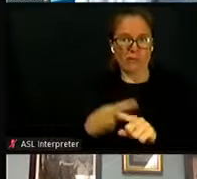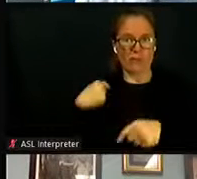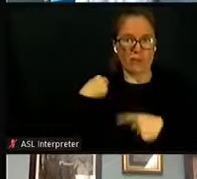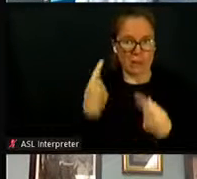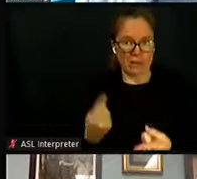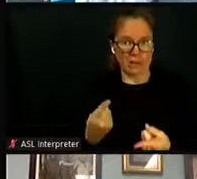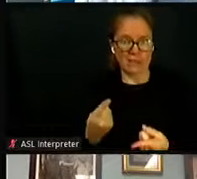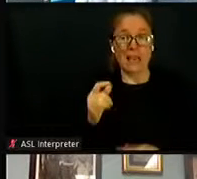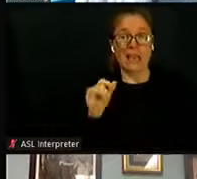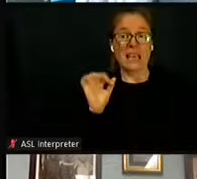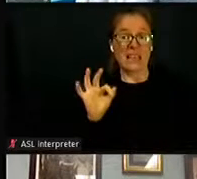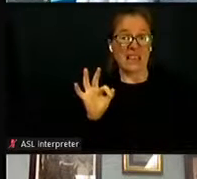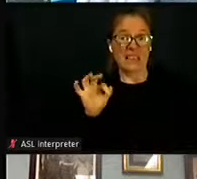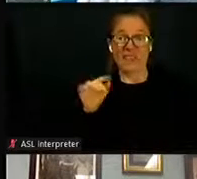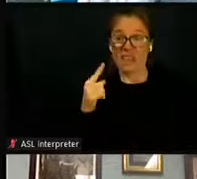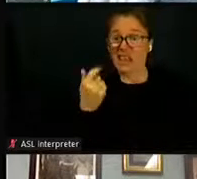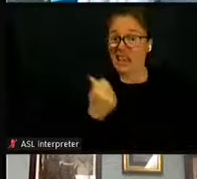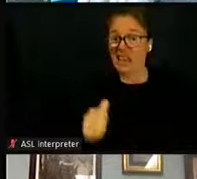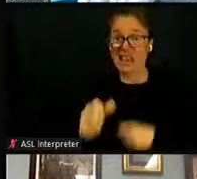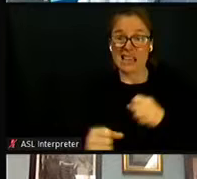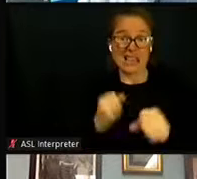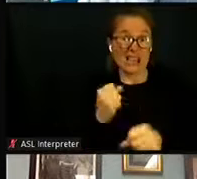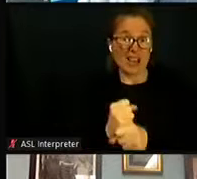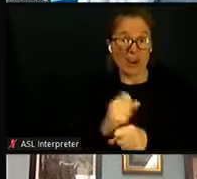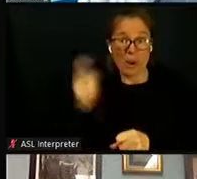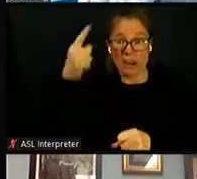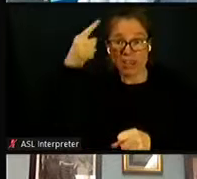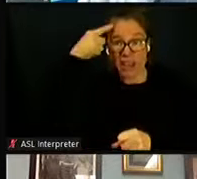I think, a year in which government bodies would take